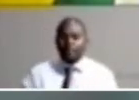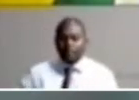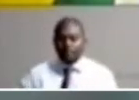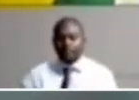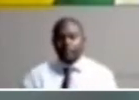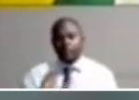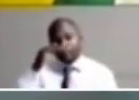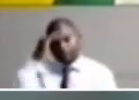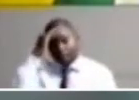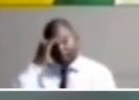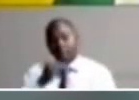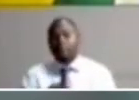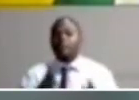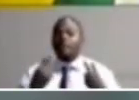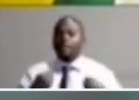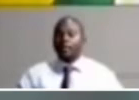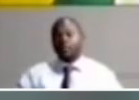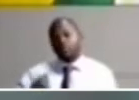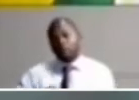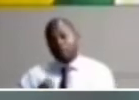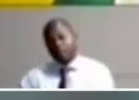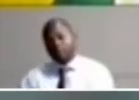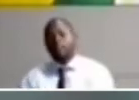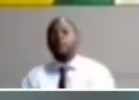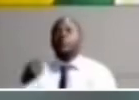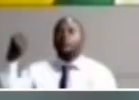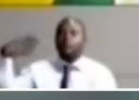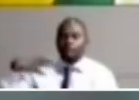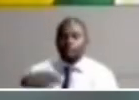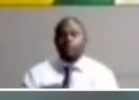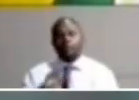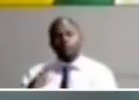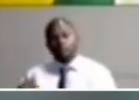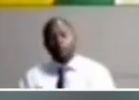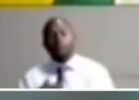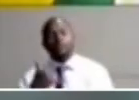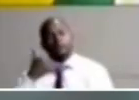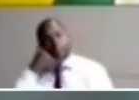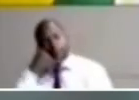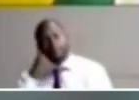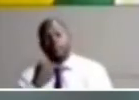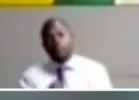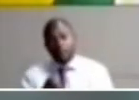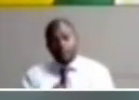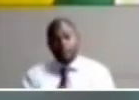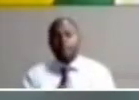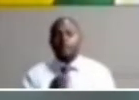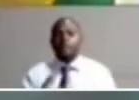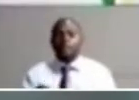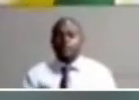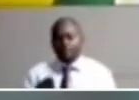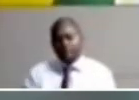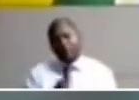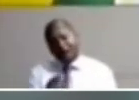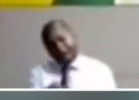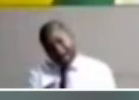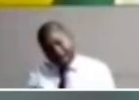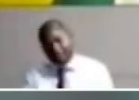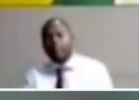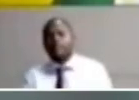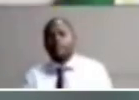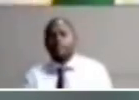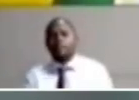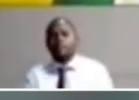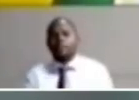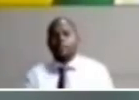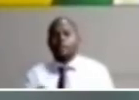police, the health workers, the electricity, water and telephone workers, and some other that